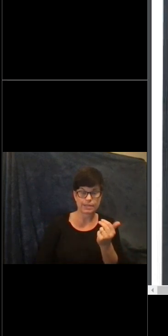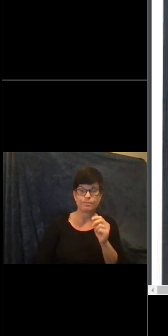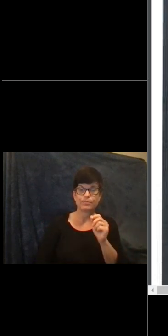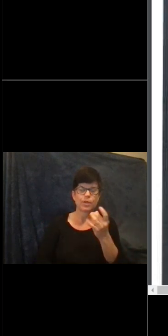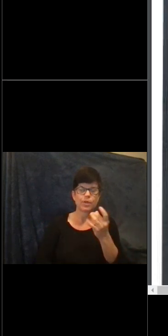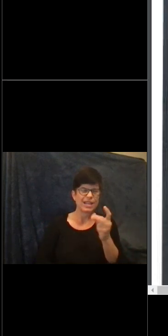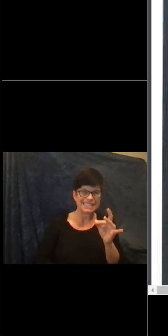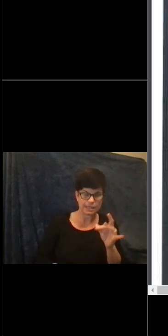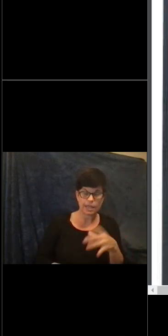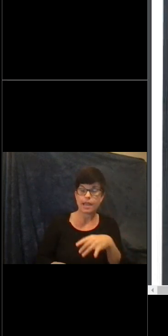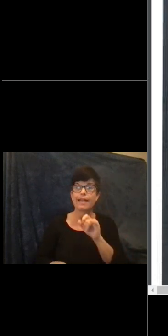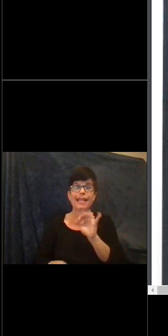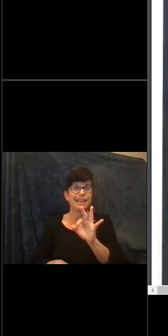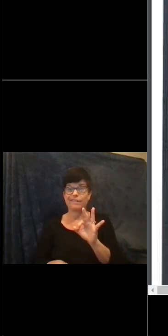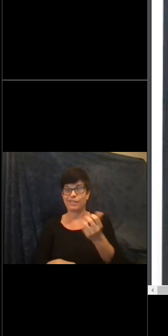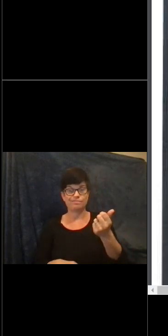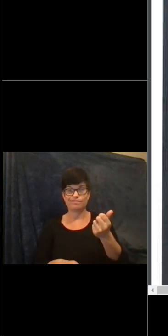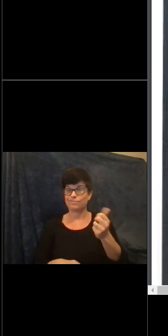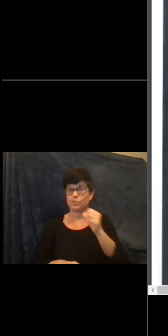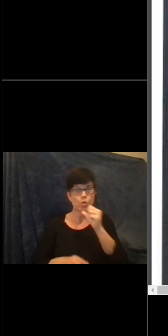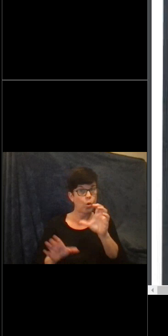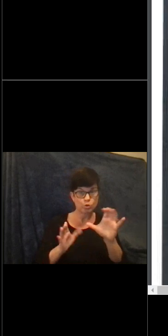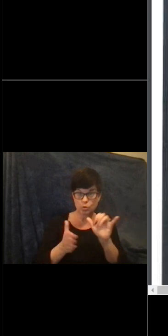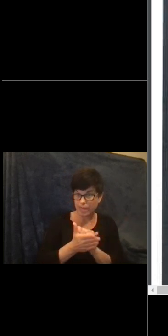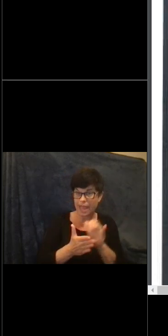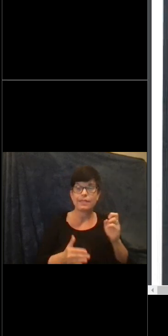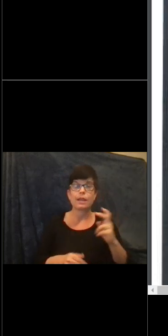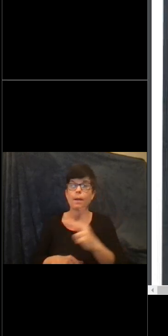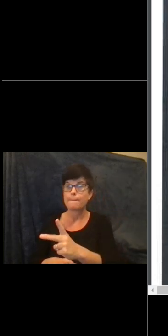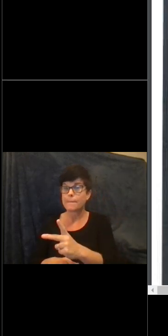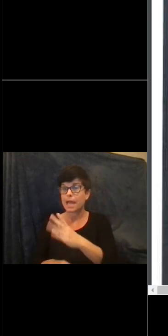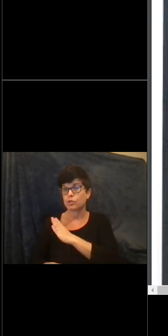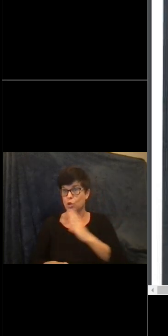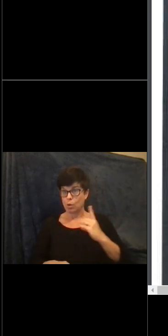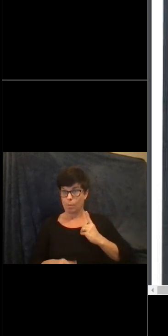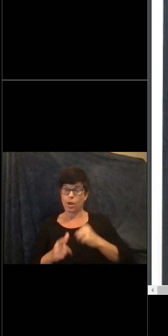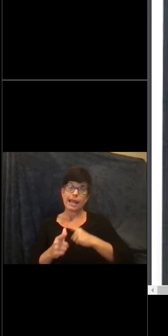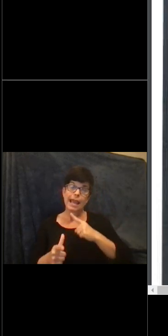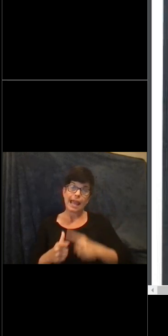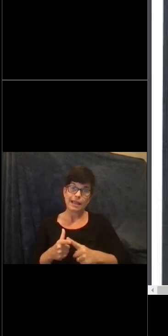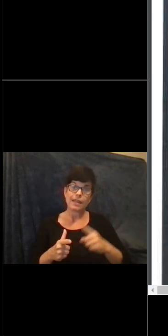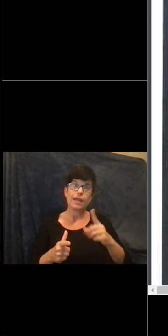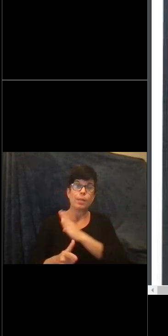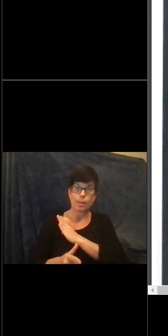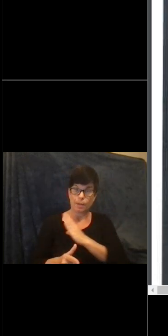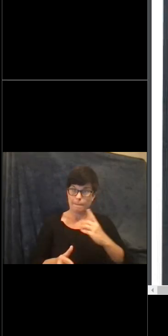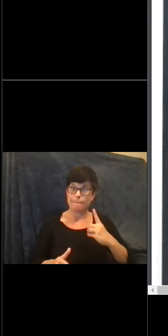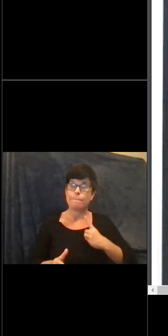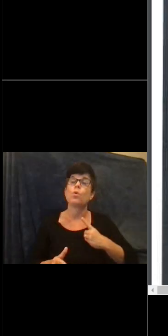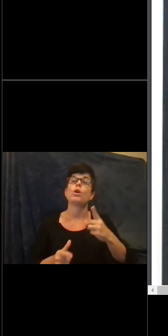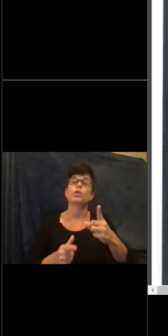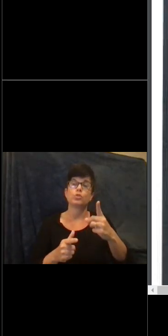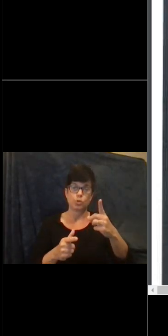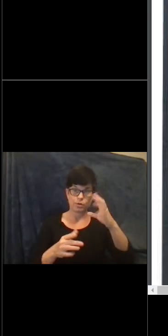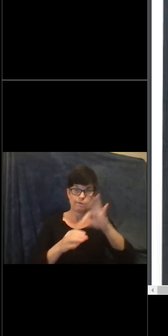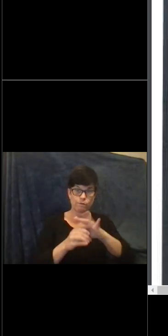conditions, come back to the board. And at that point, the board could vote to find and default or terminate. Precisely. All